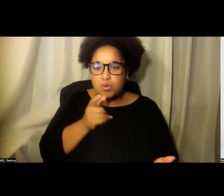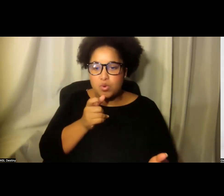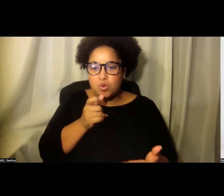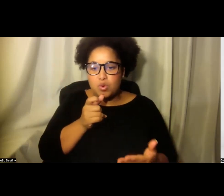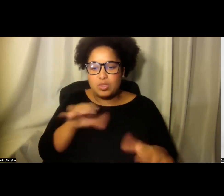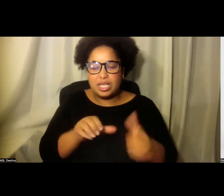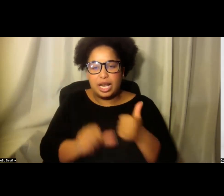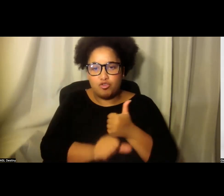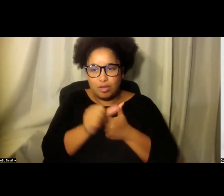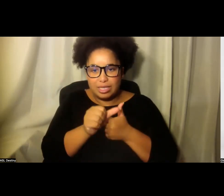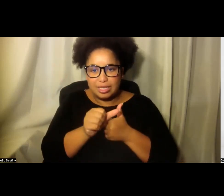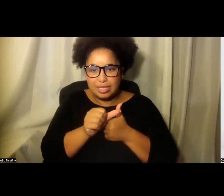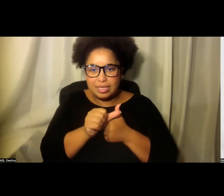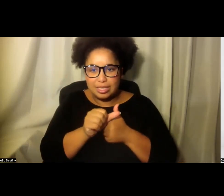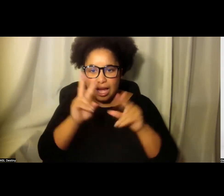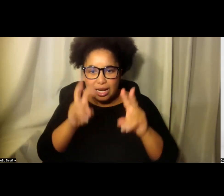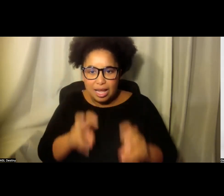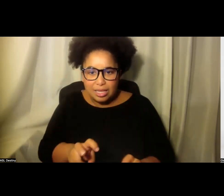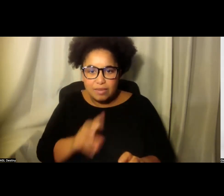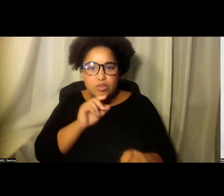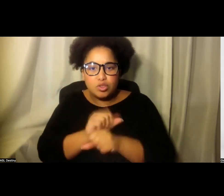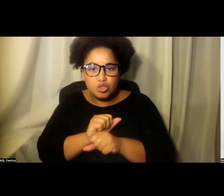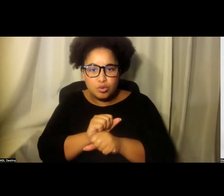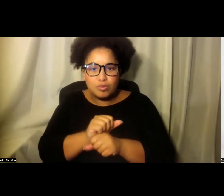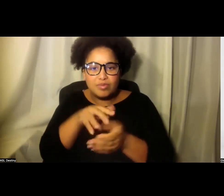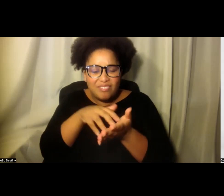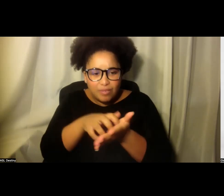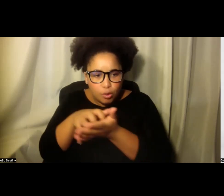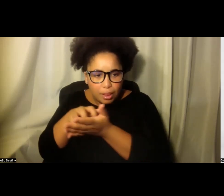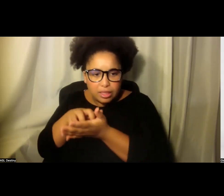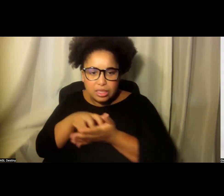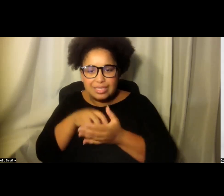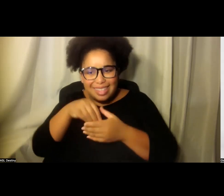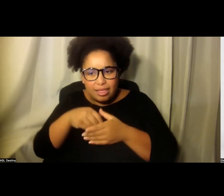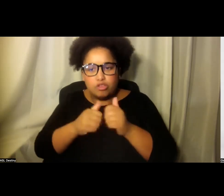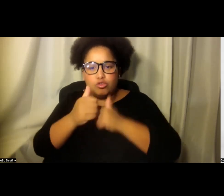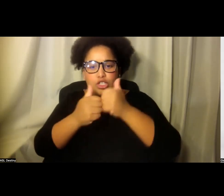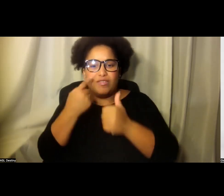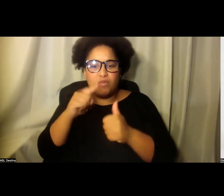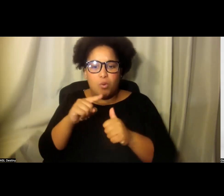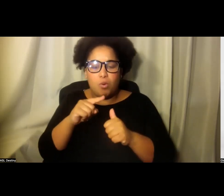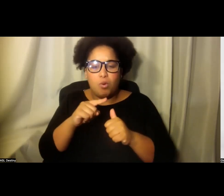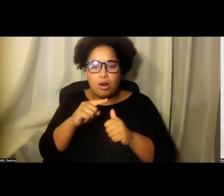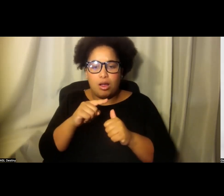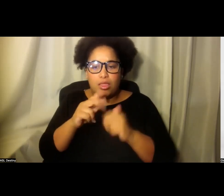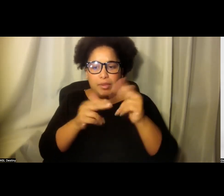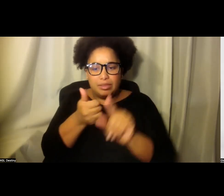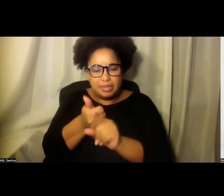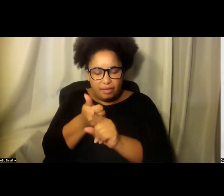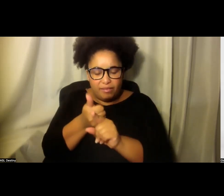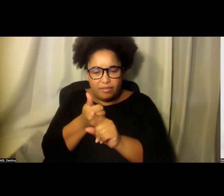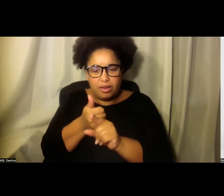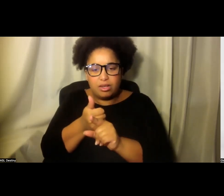risk analysis of the actual structural vulnerabilities for the buildings themselves and